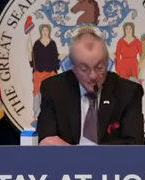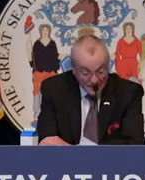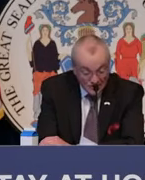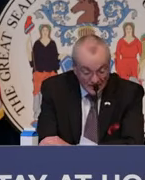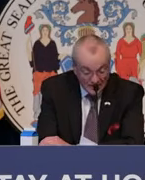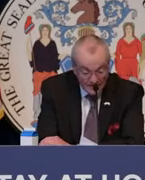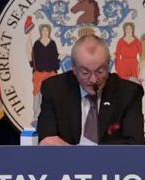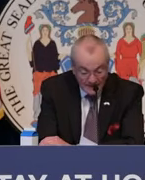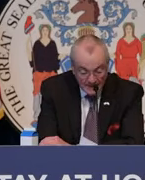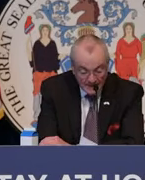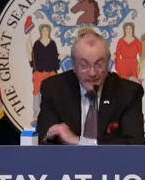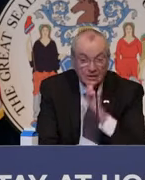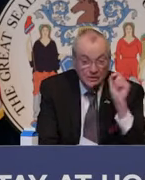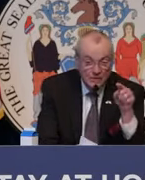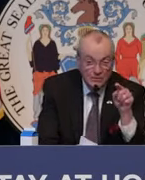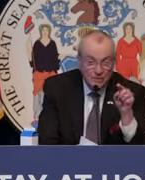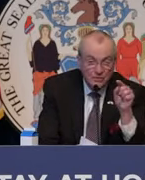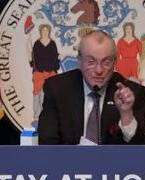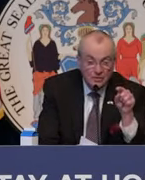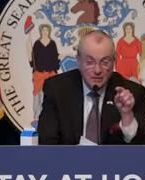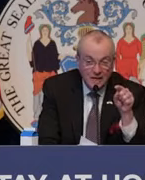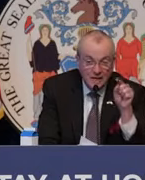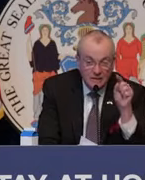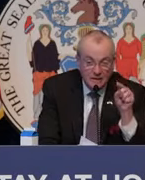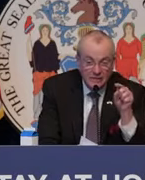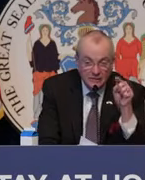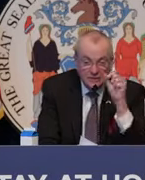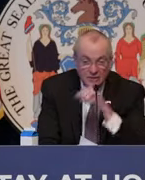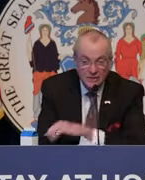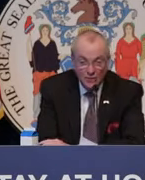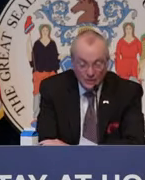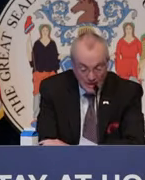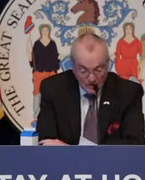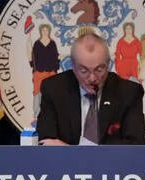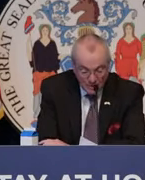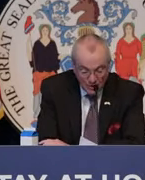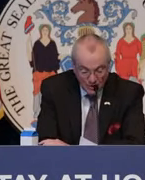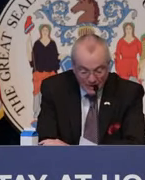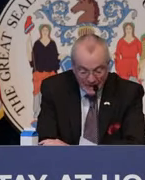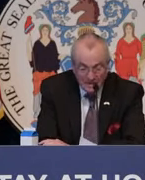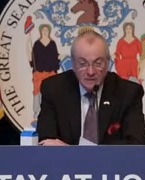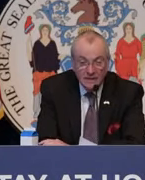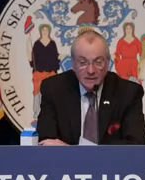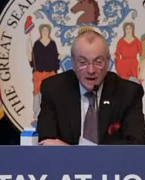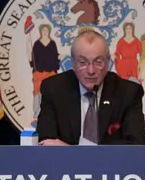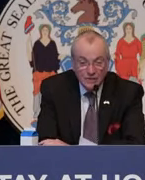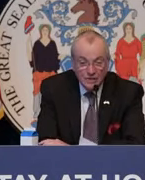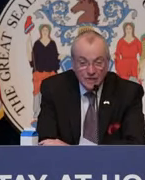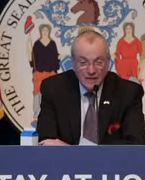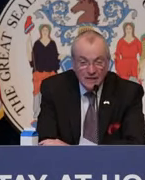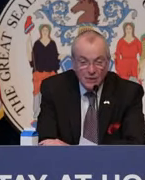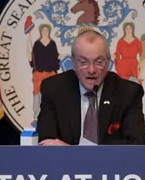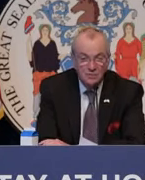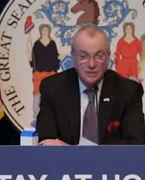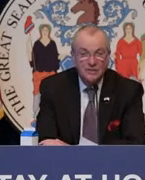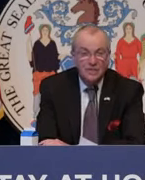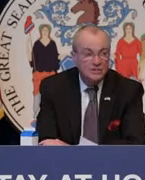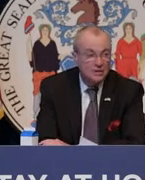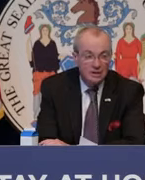Saturday and Sunday. And here are the numbers from yesterday. Again, this is the only yesterday broken down by region. Again,